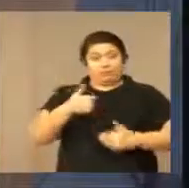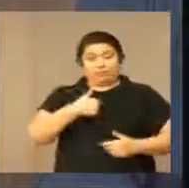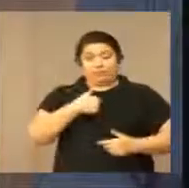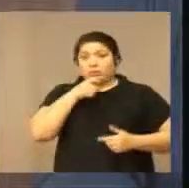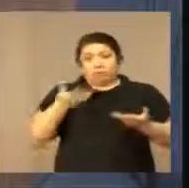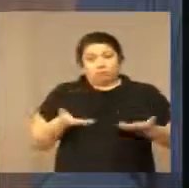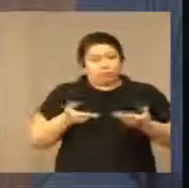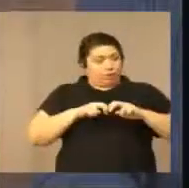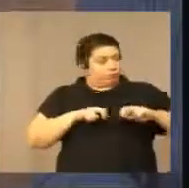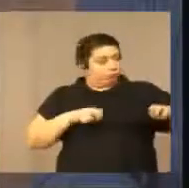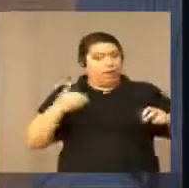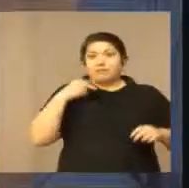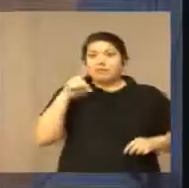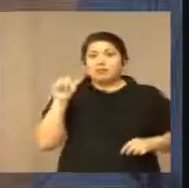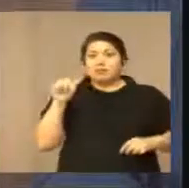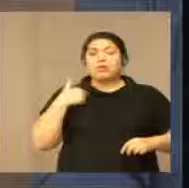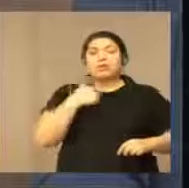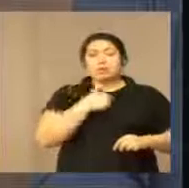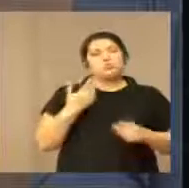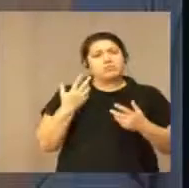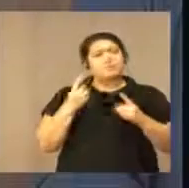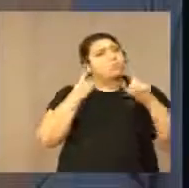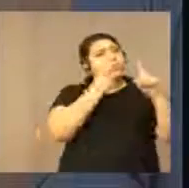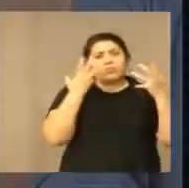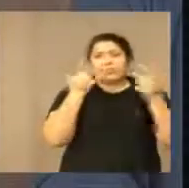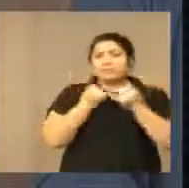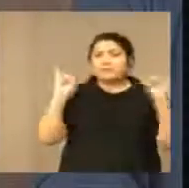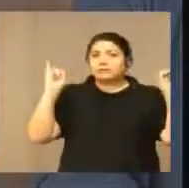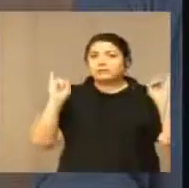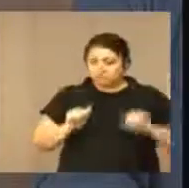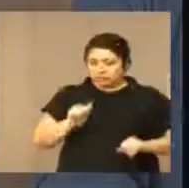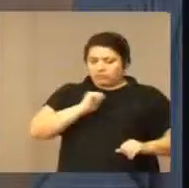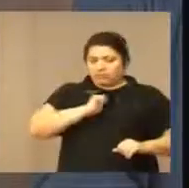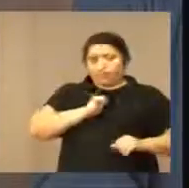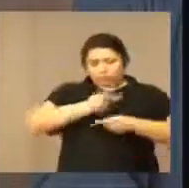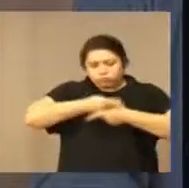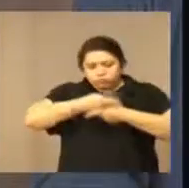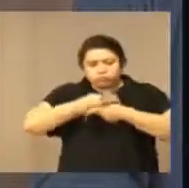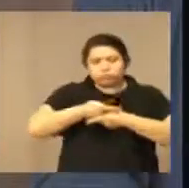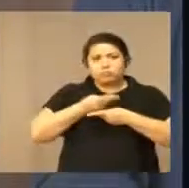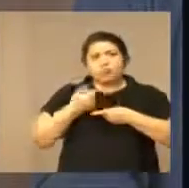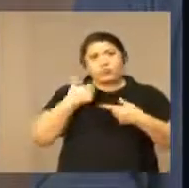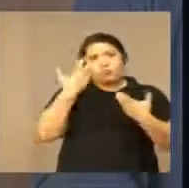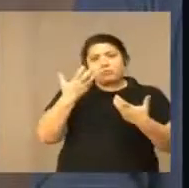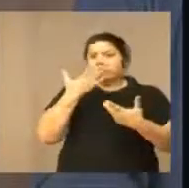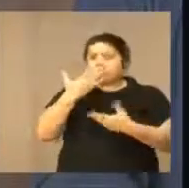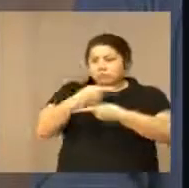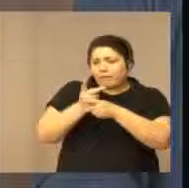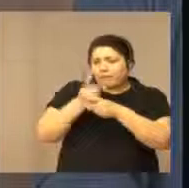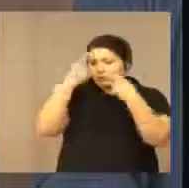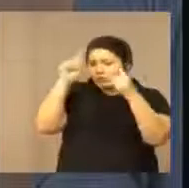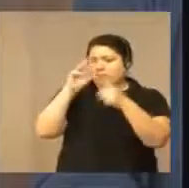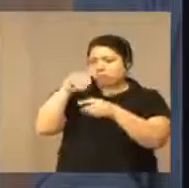have disabilities, desire to be independent, self-sufficient, and contributing members of